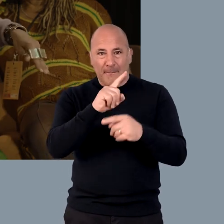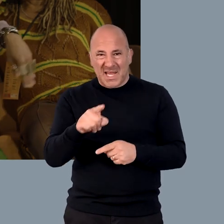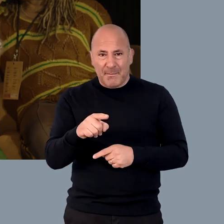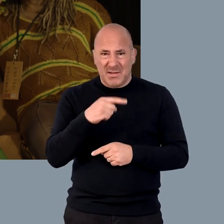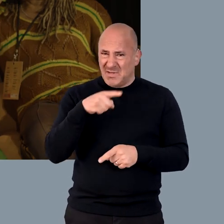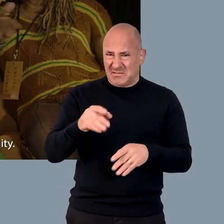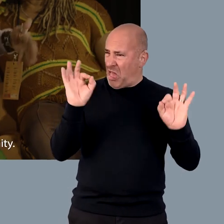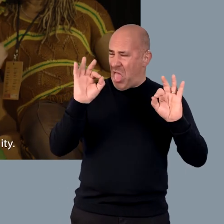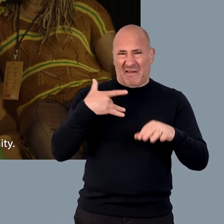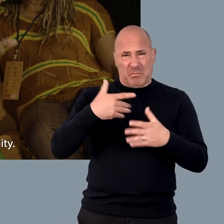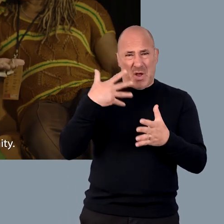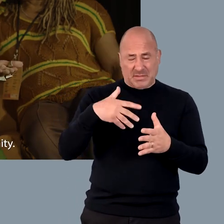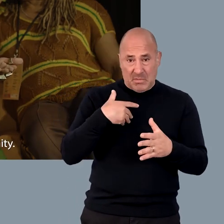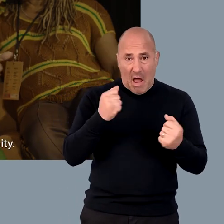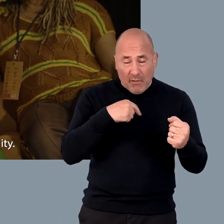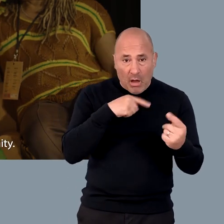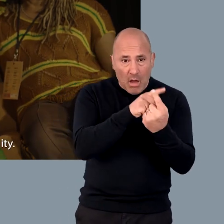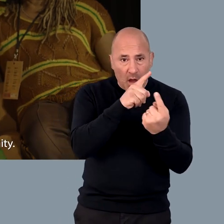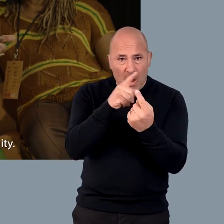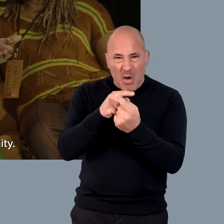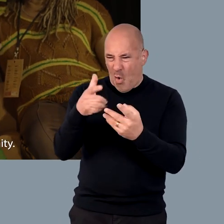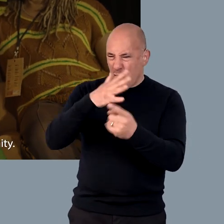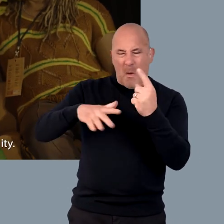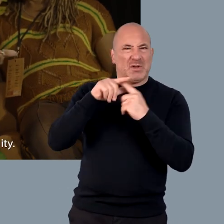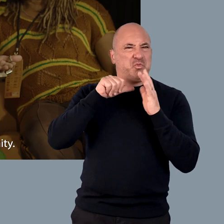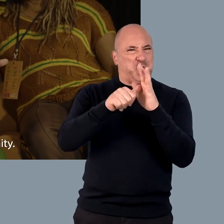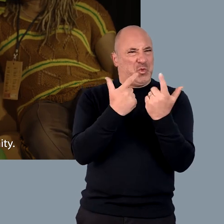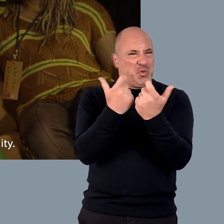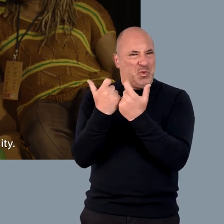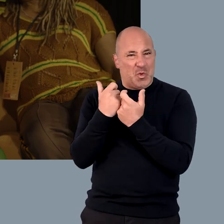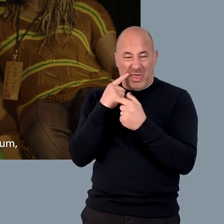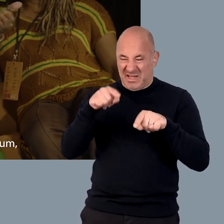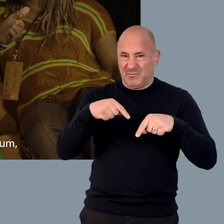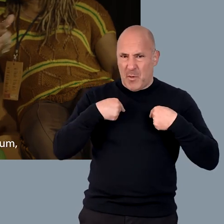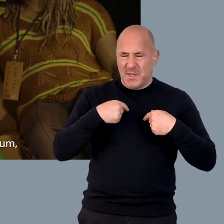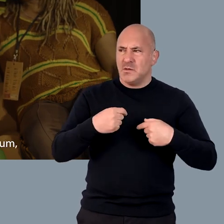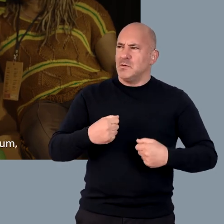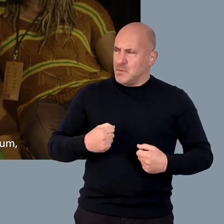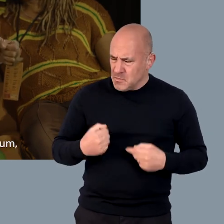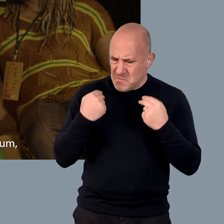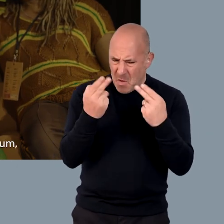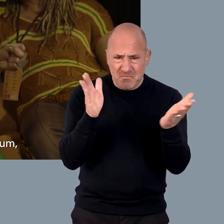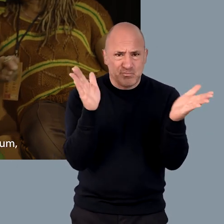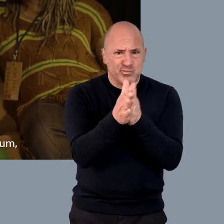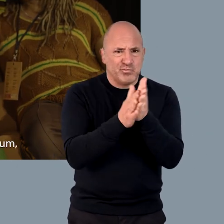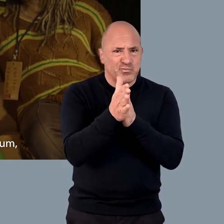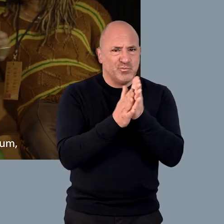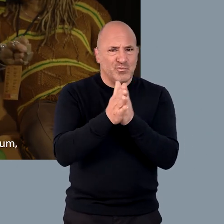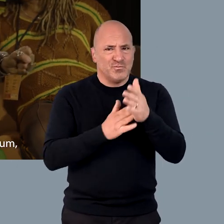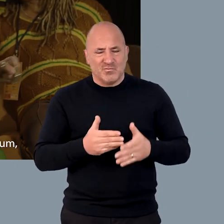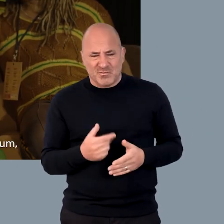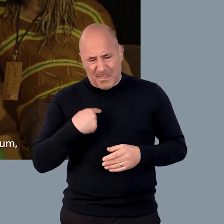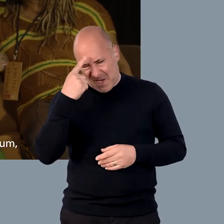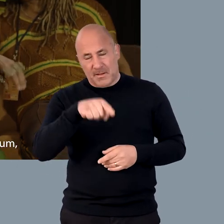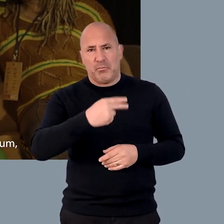who I'd been told didn't exist in Brighton, or that I would be hard to find a community. And that was, I think, a catalyst for me